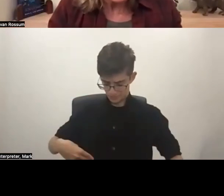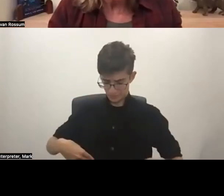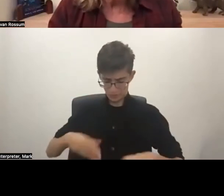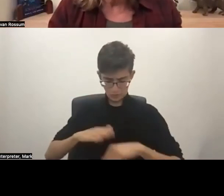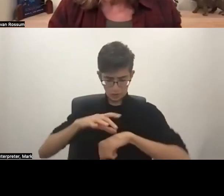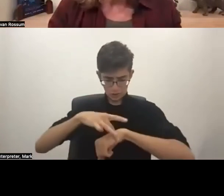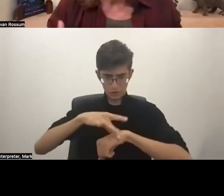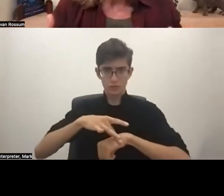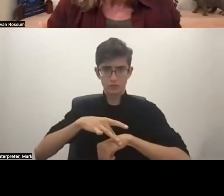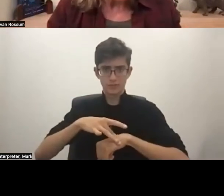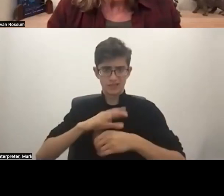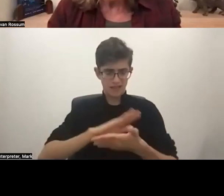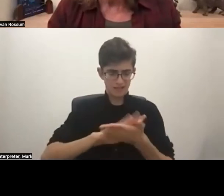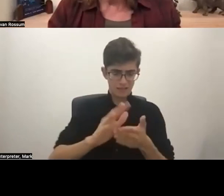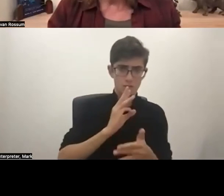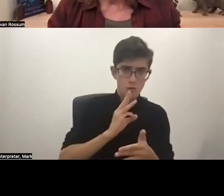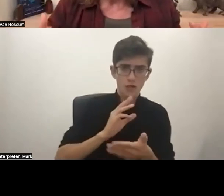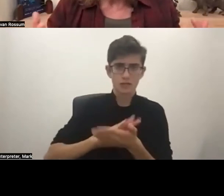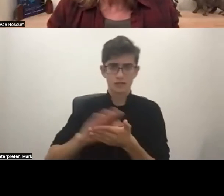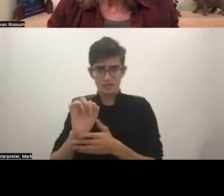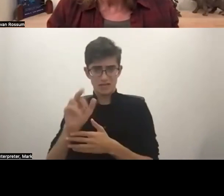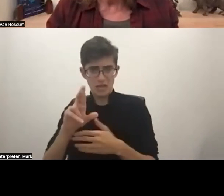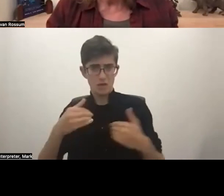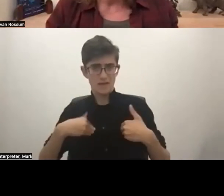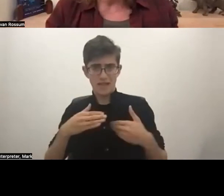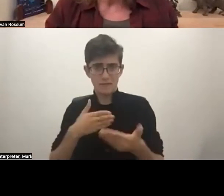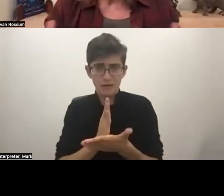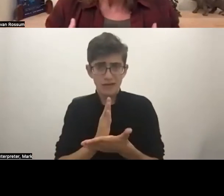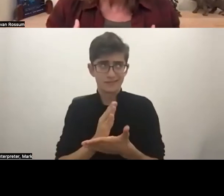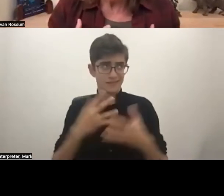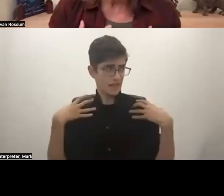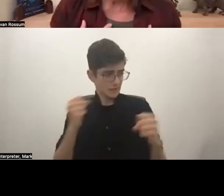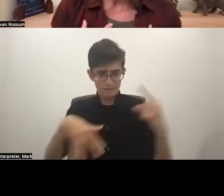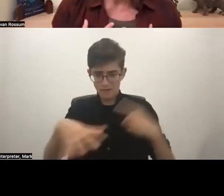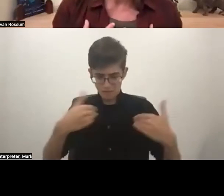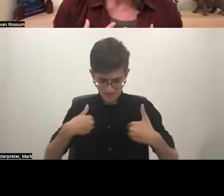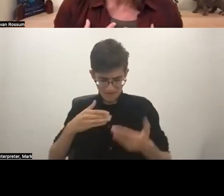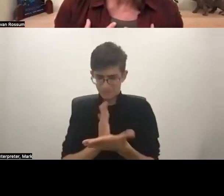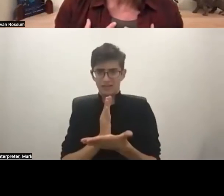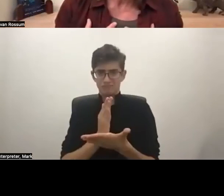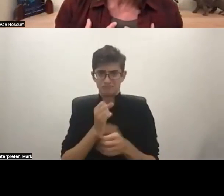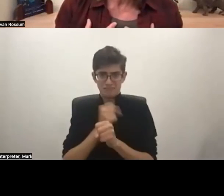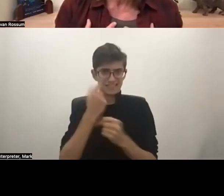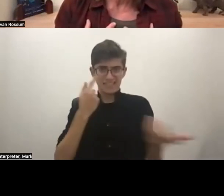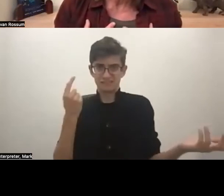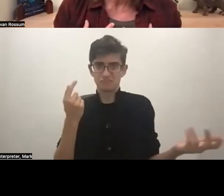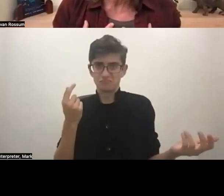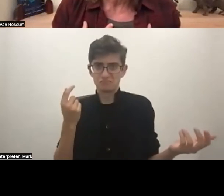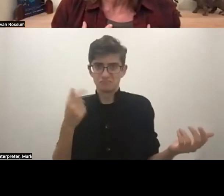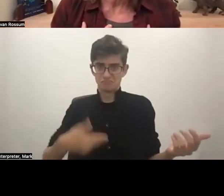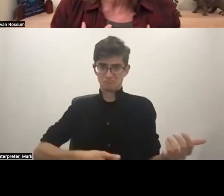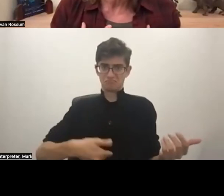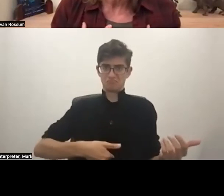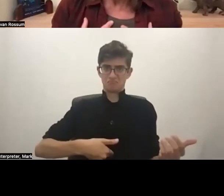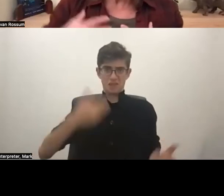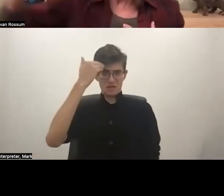to clean water and clean air and healthy environments, that these are rights that belong to us by virtue of the fact that we are people